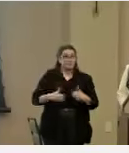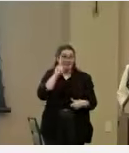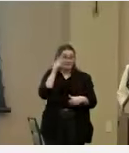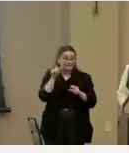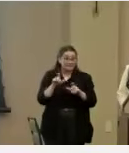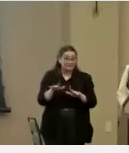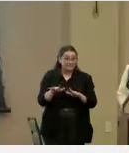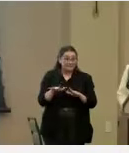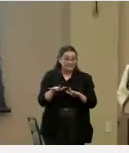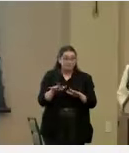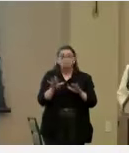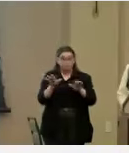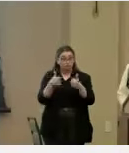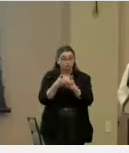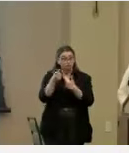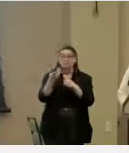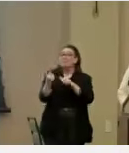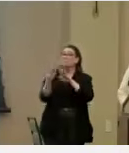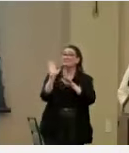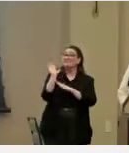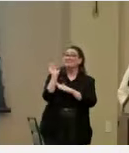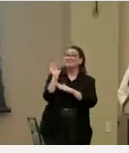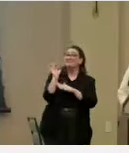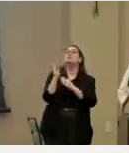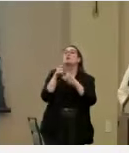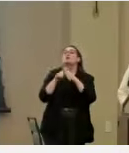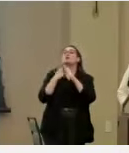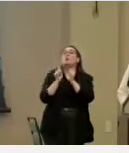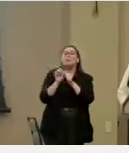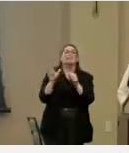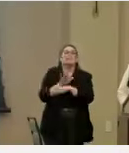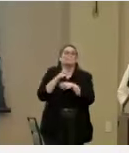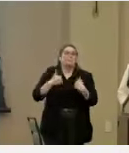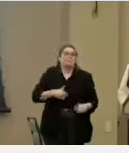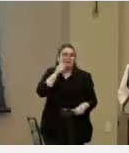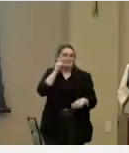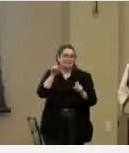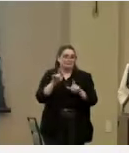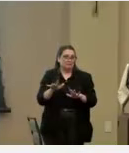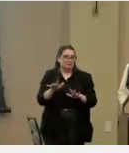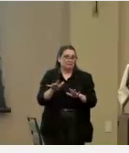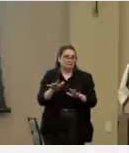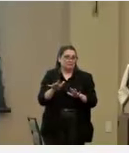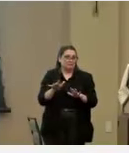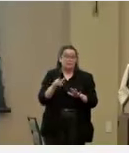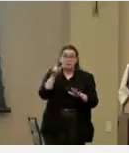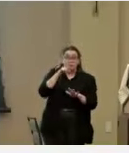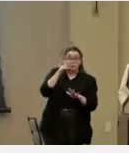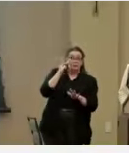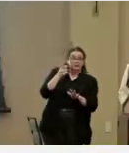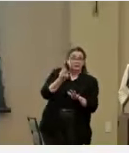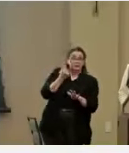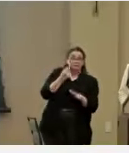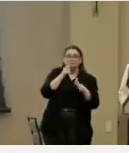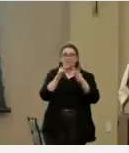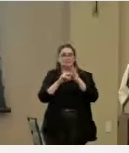exam, challenge them. Hi, let's start with a full body skin exam, because just because you don't see it